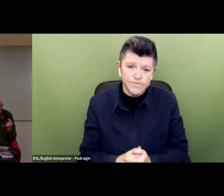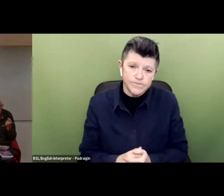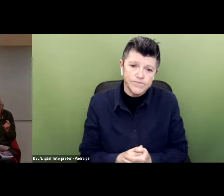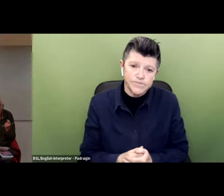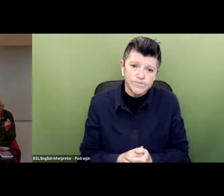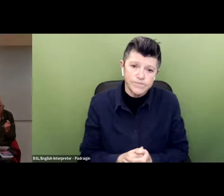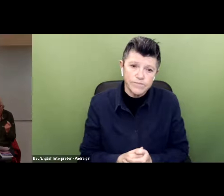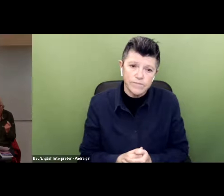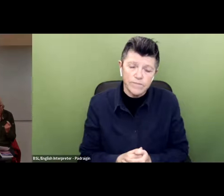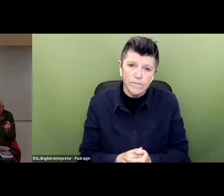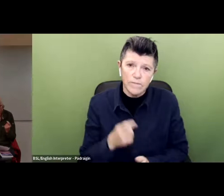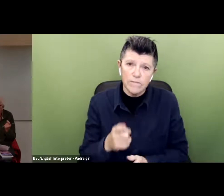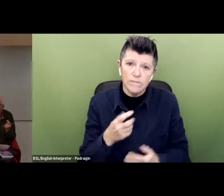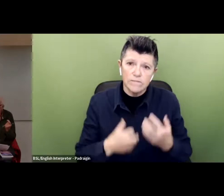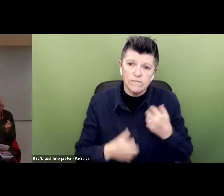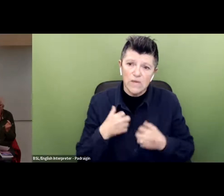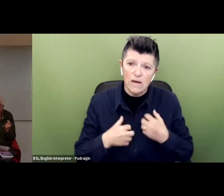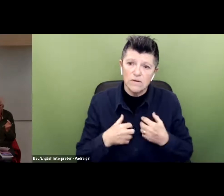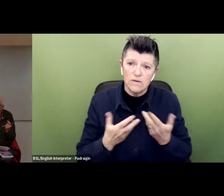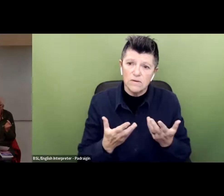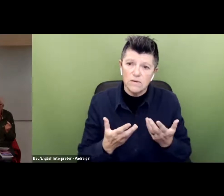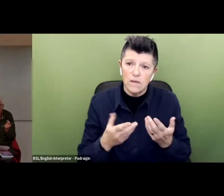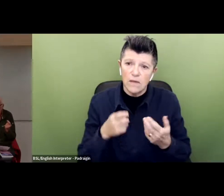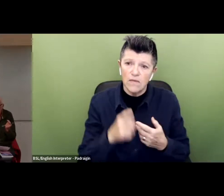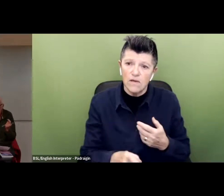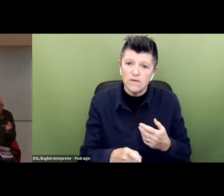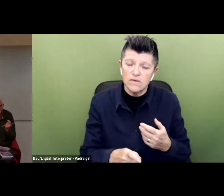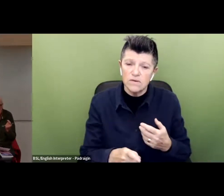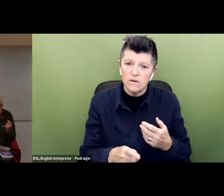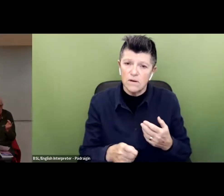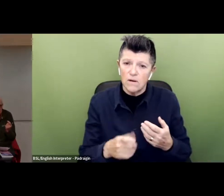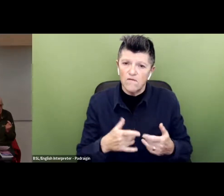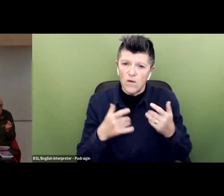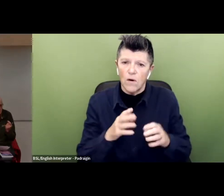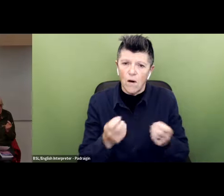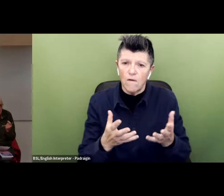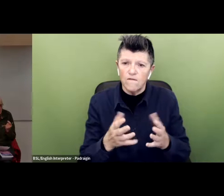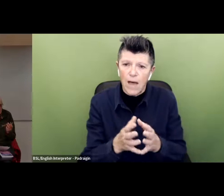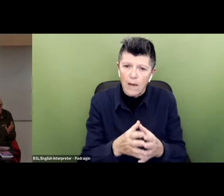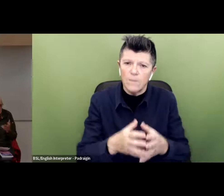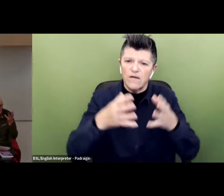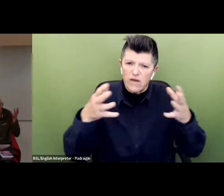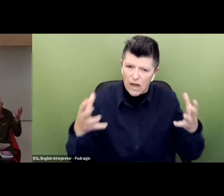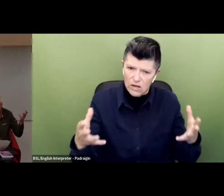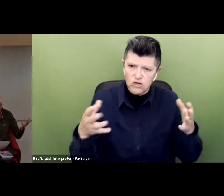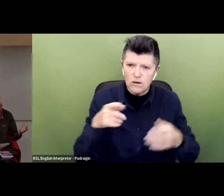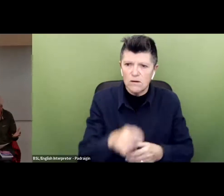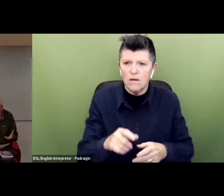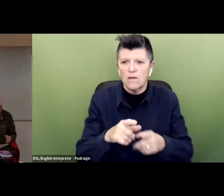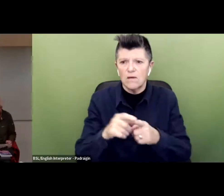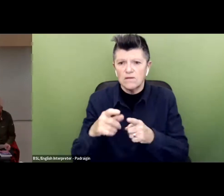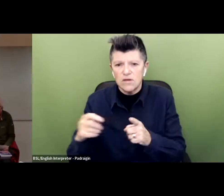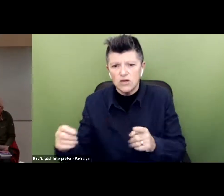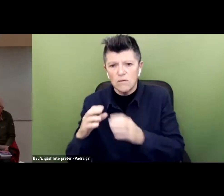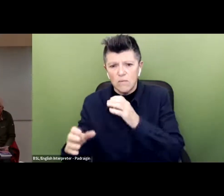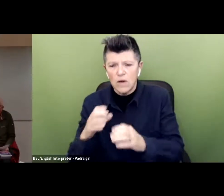So I'm really interested in kind of this argument of amplification and how digital communication and the scaling up of digital